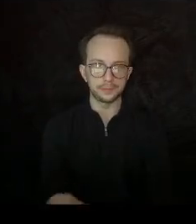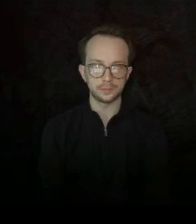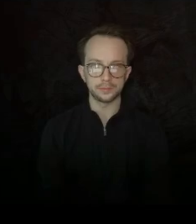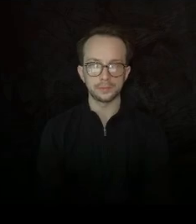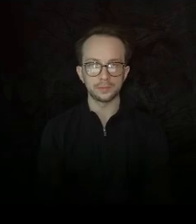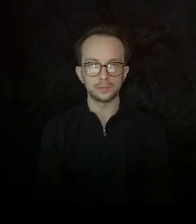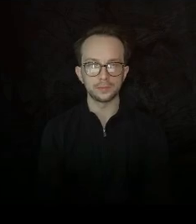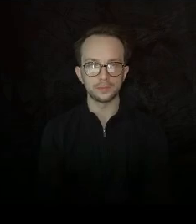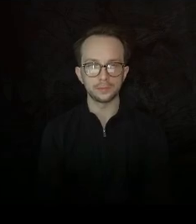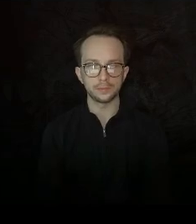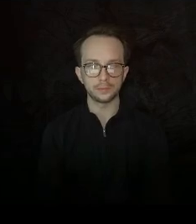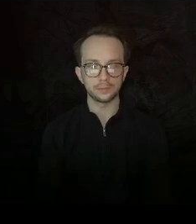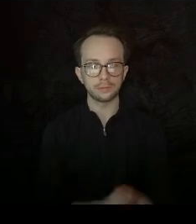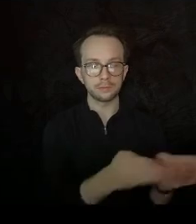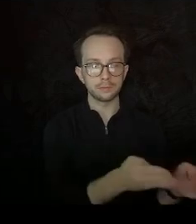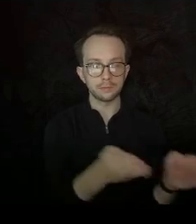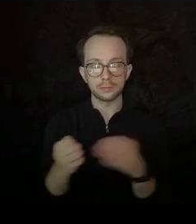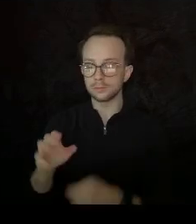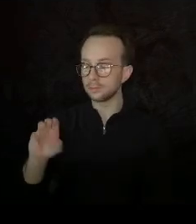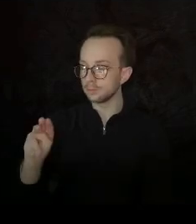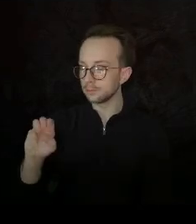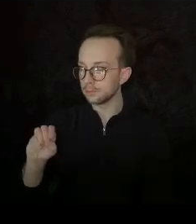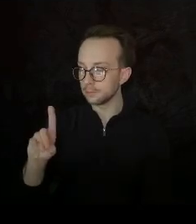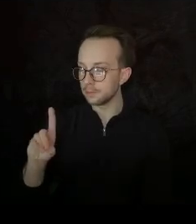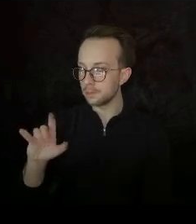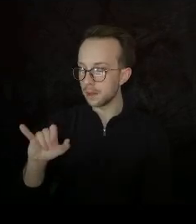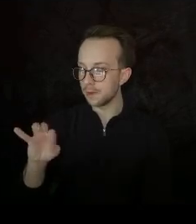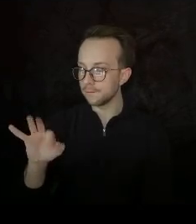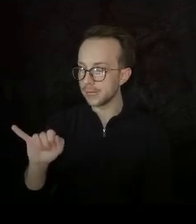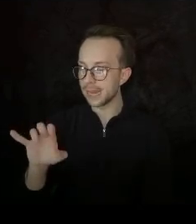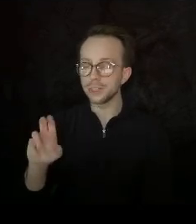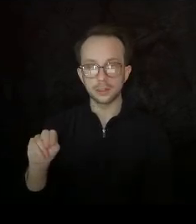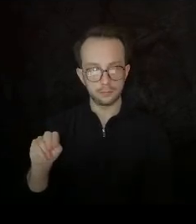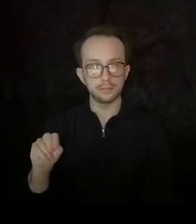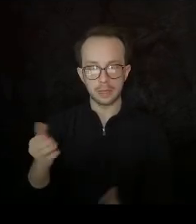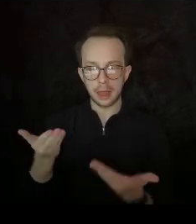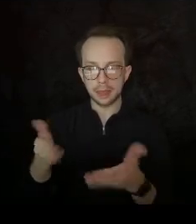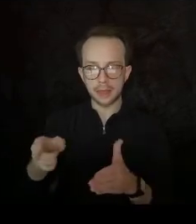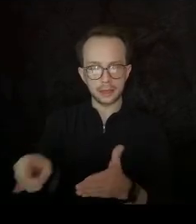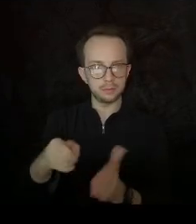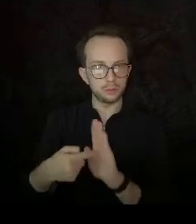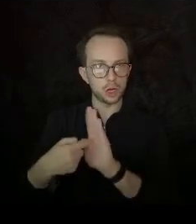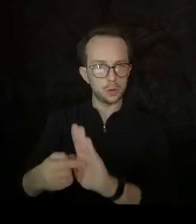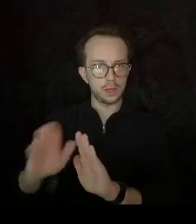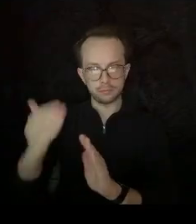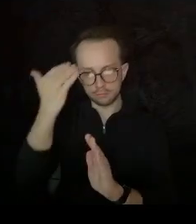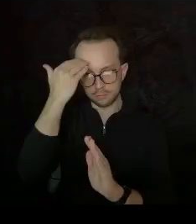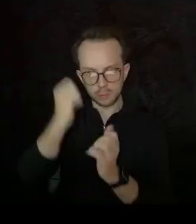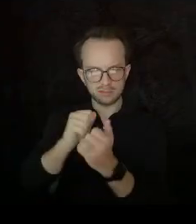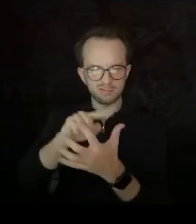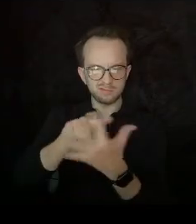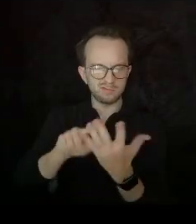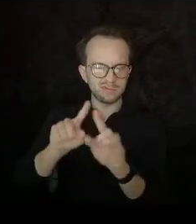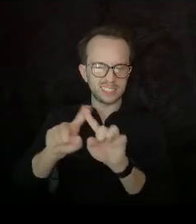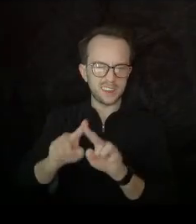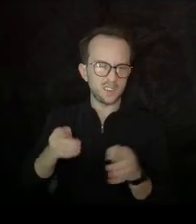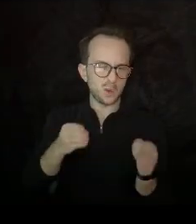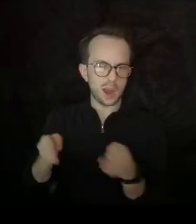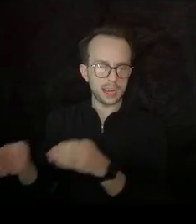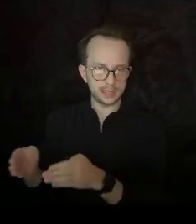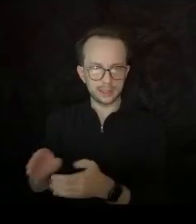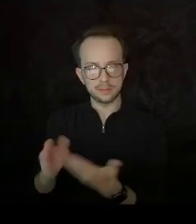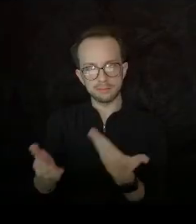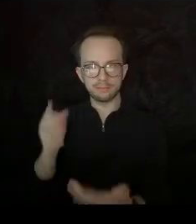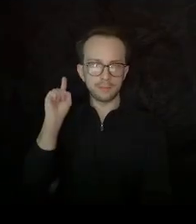Modifications let children show their knowledge in different ways. like doing fewer problems on an